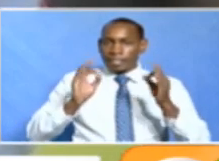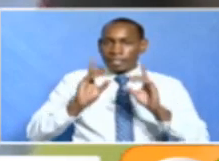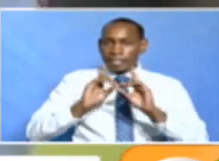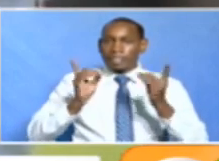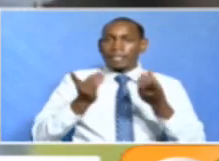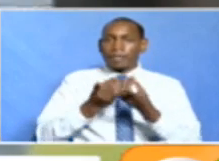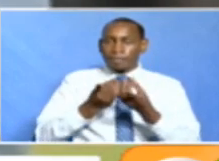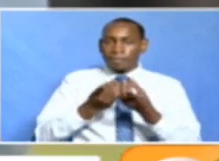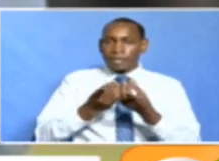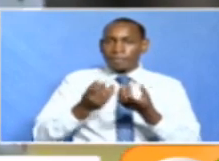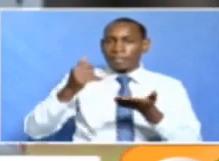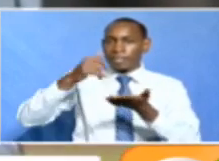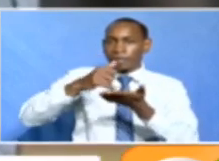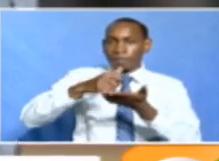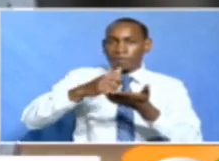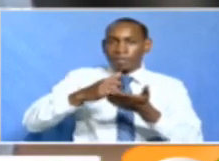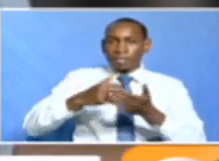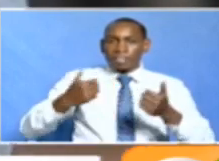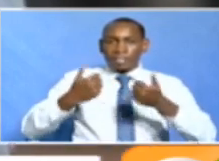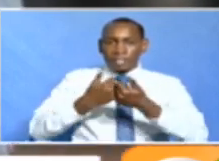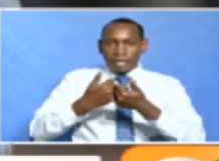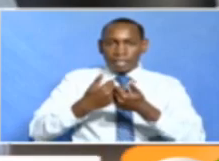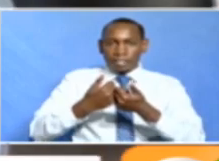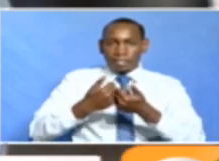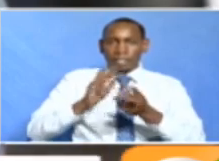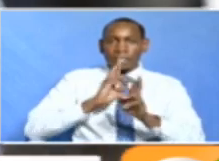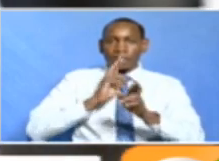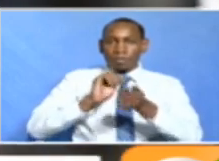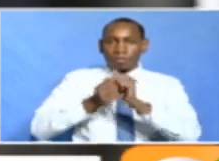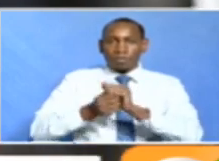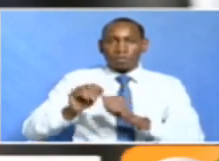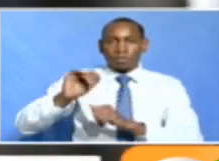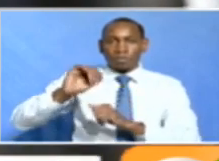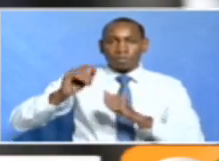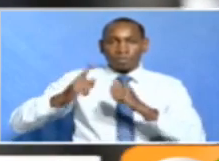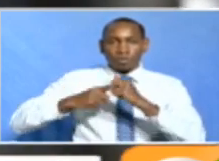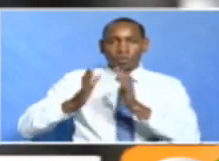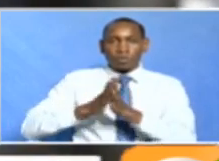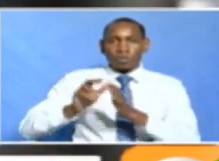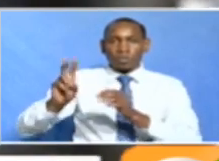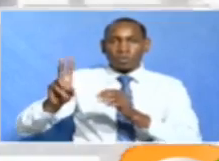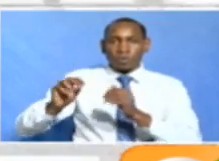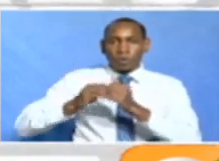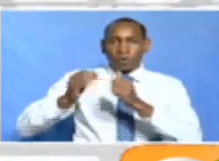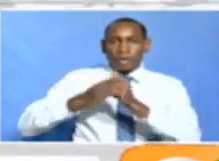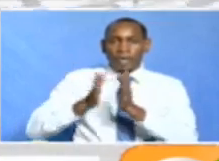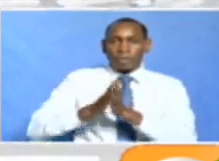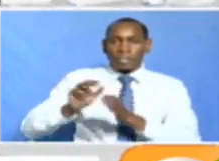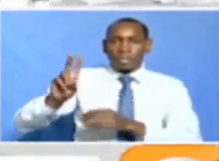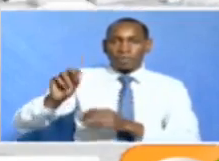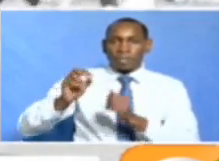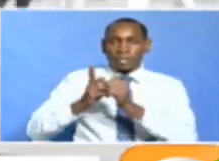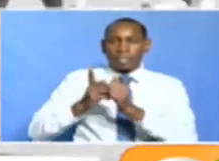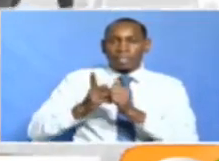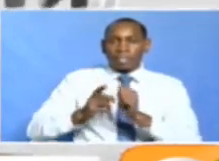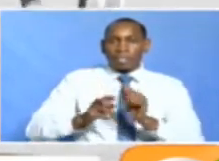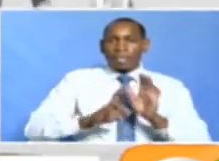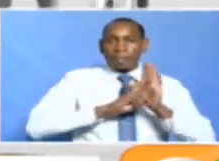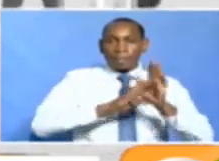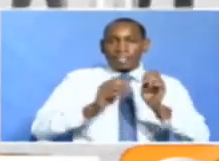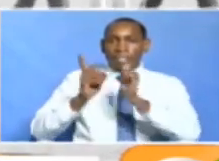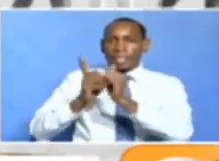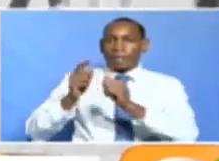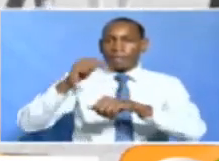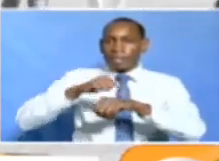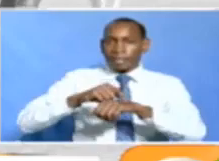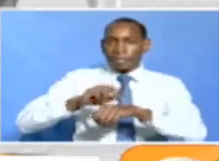his involvement in match fixing between June 2009 and March 2011, where he featured 14 times for the